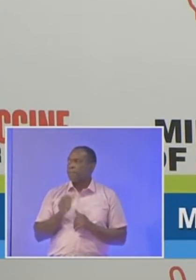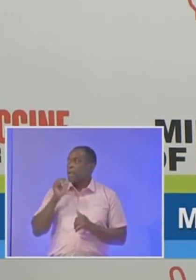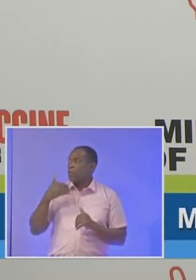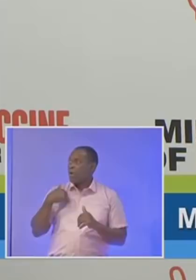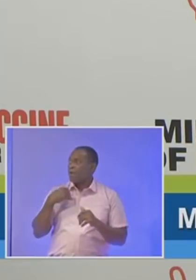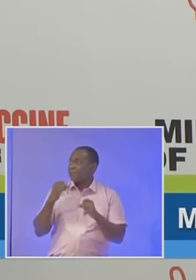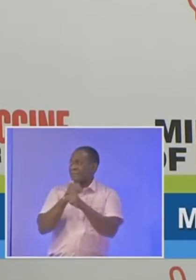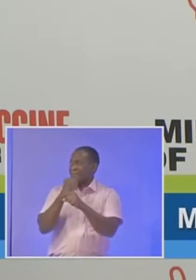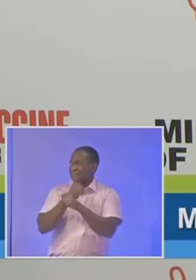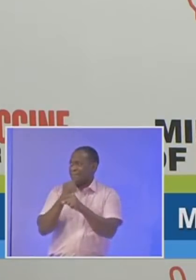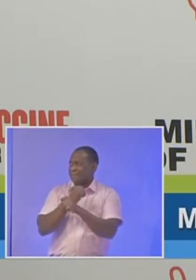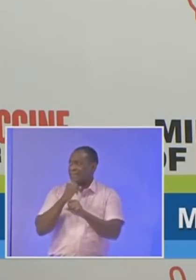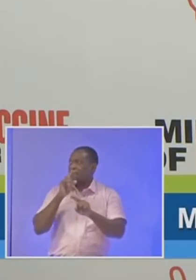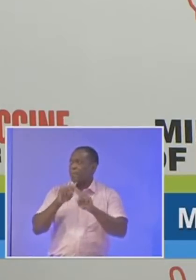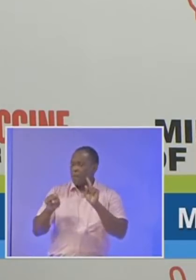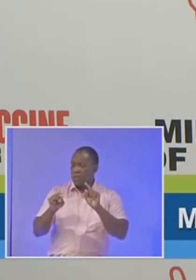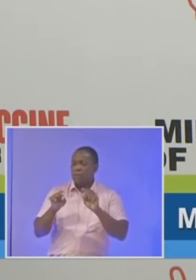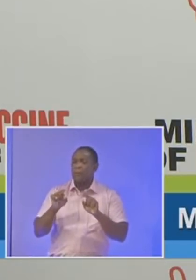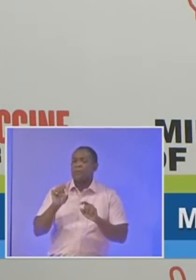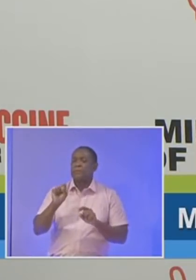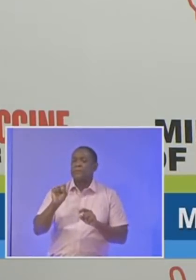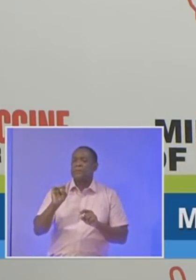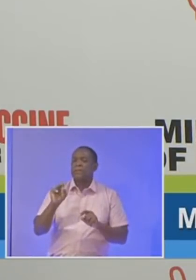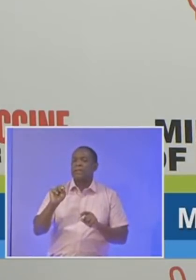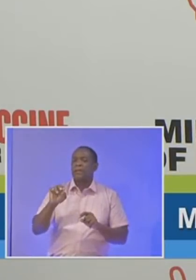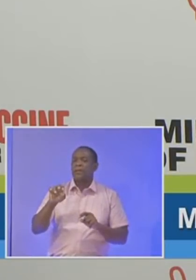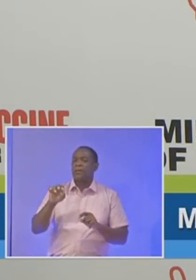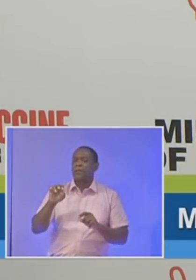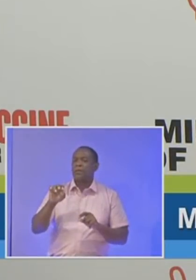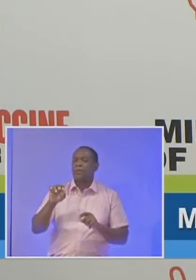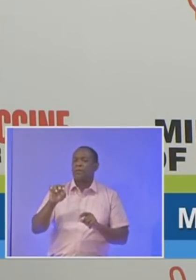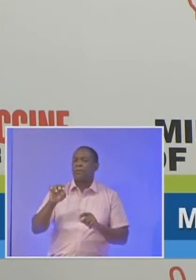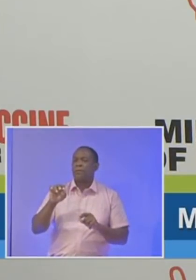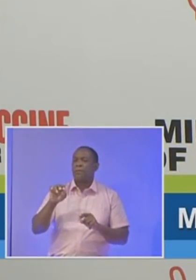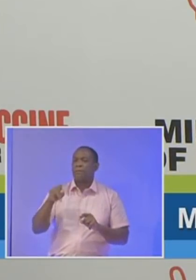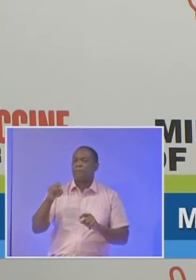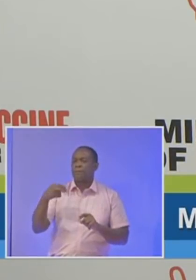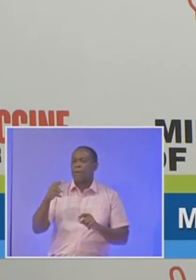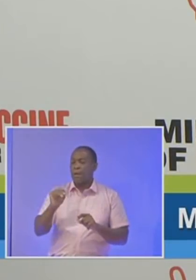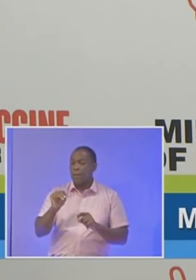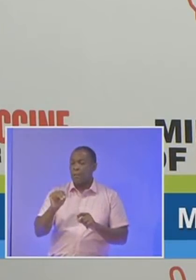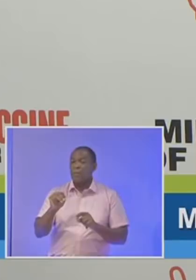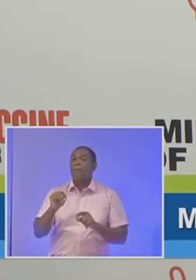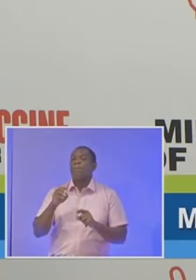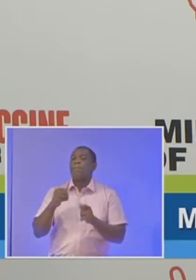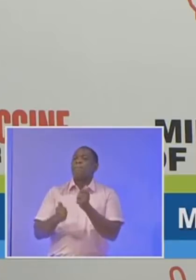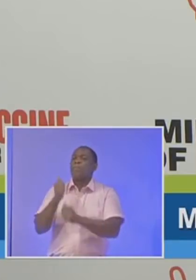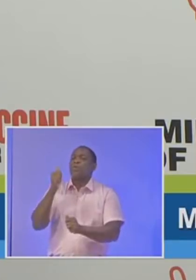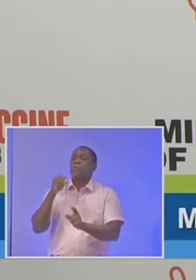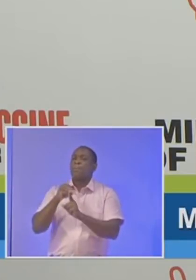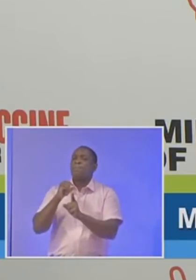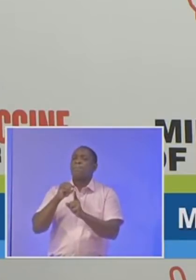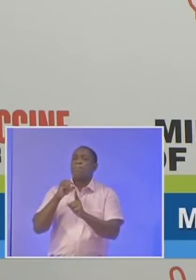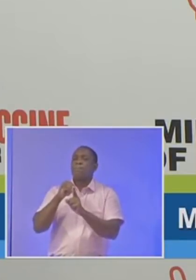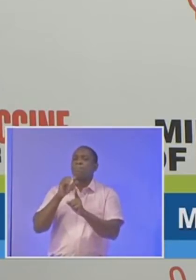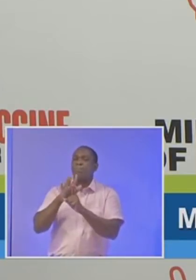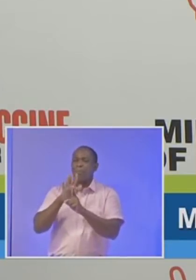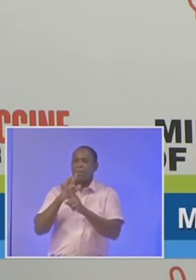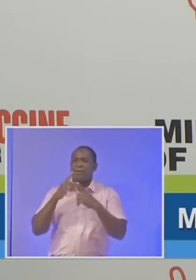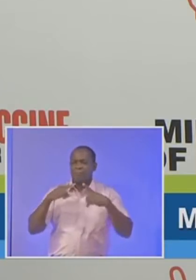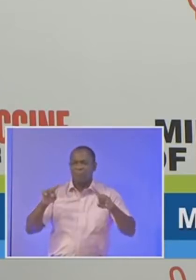said, Sinopharm is by far the most popular brand in Trinidad and Tobago,